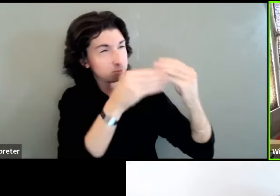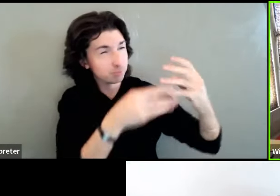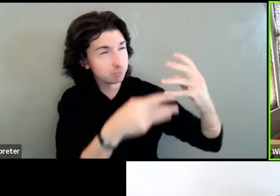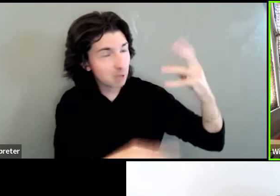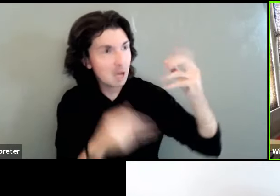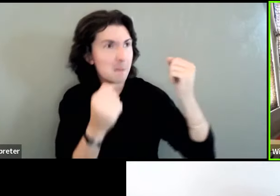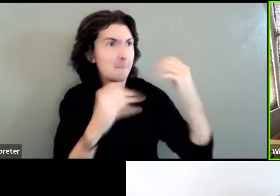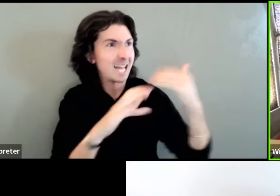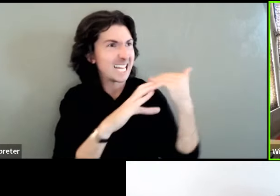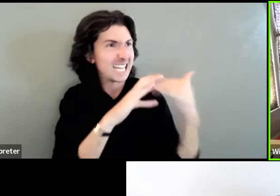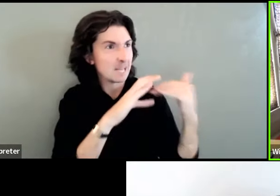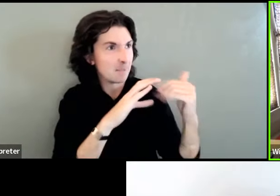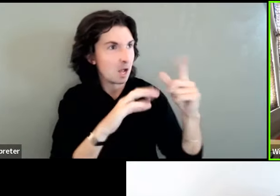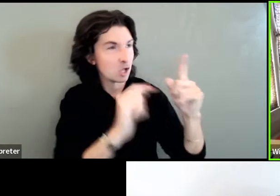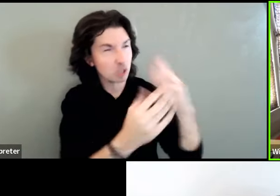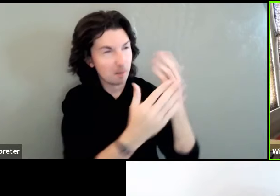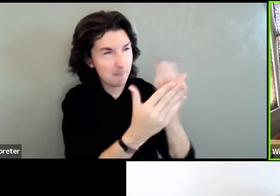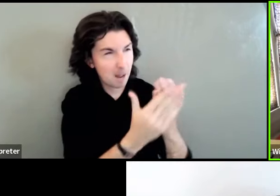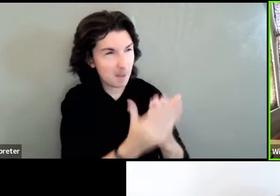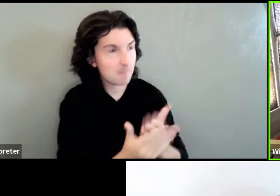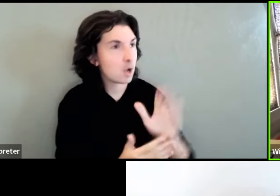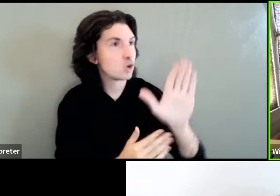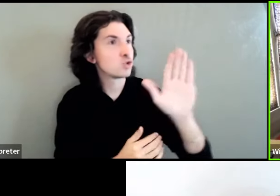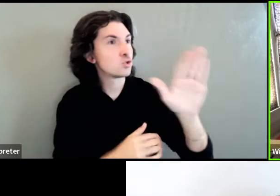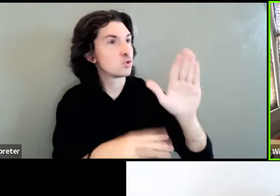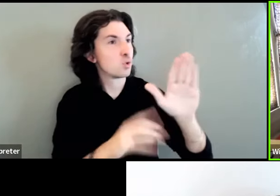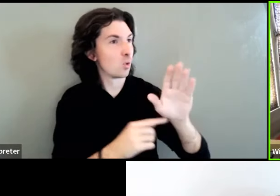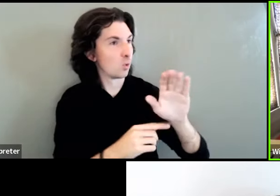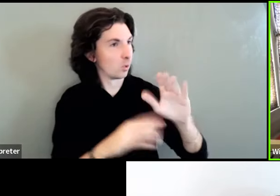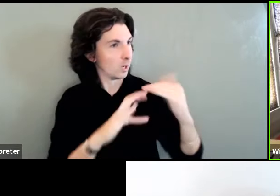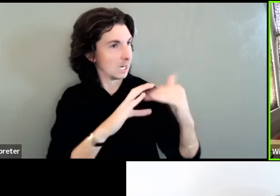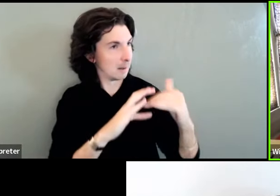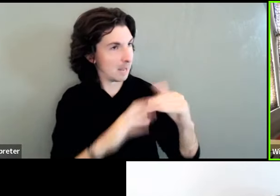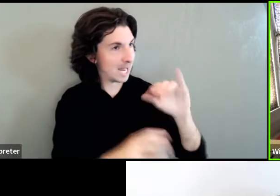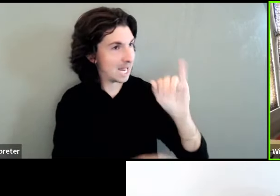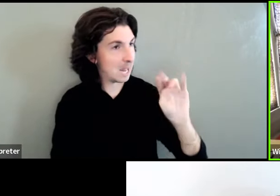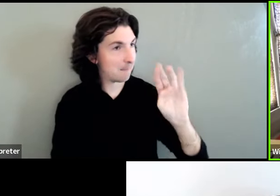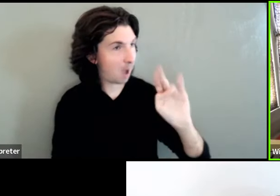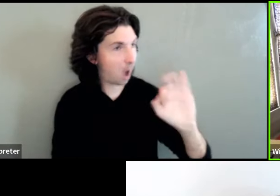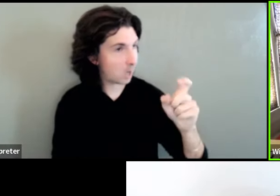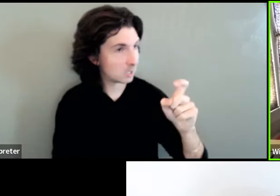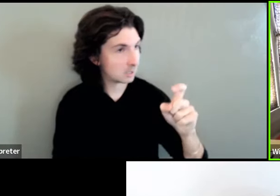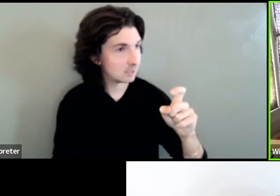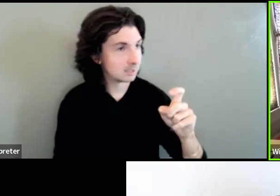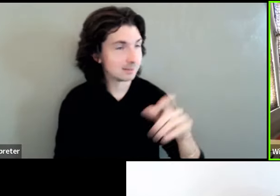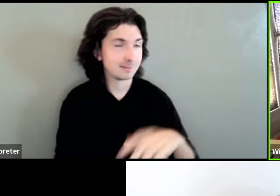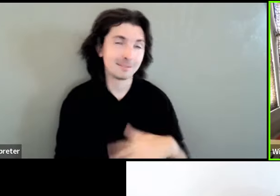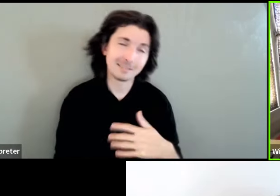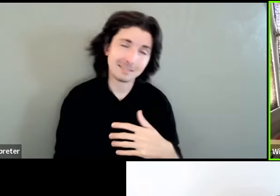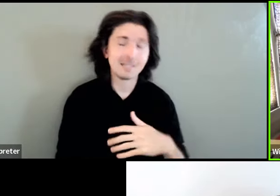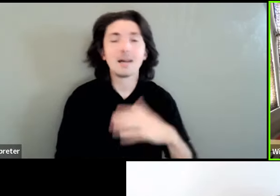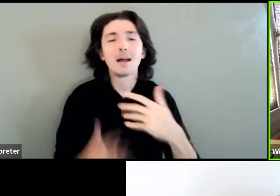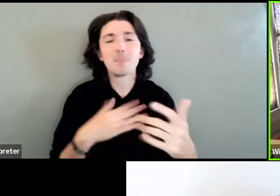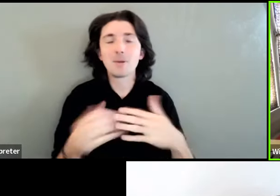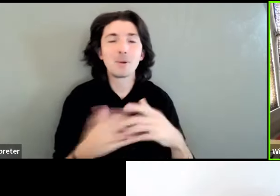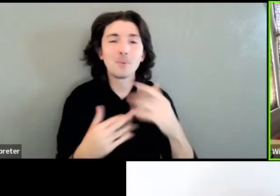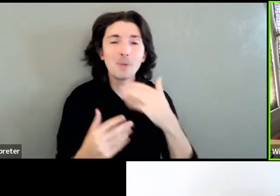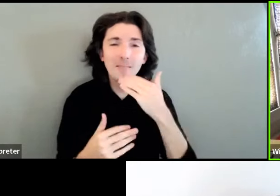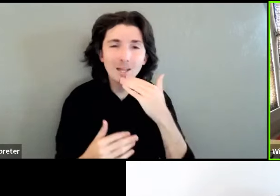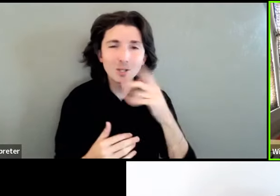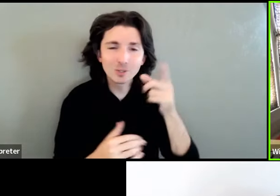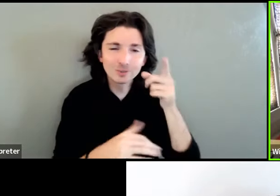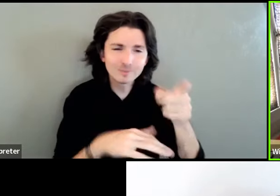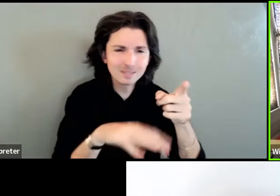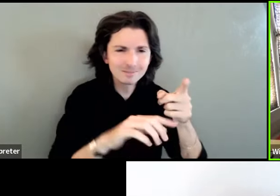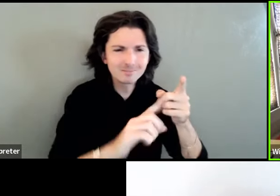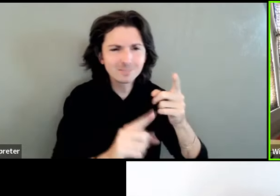you, Jessica, for that fantastic presentation. You're always a stickler for details and for answering the member questions